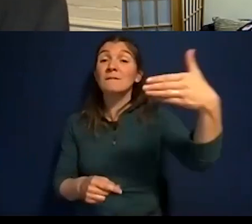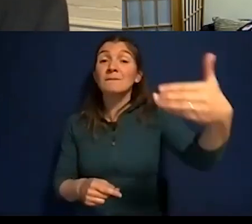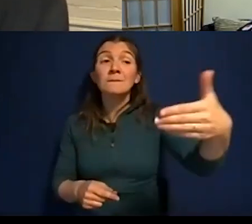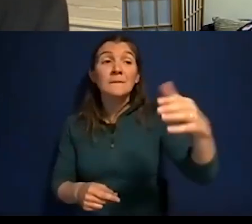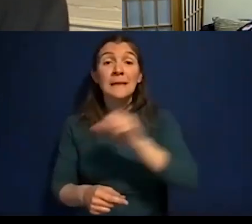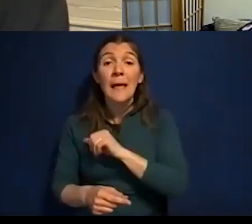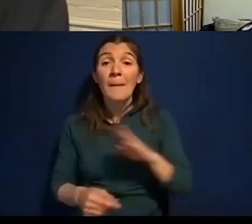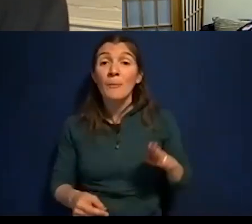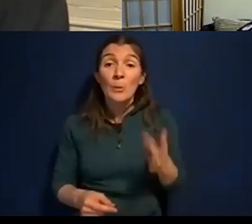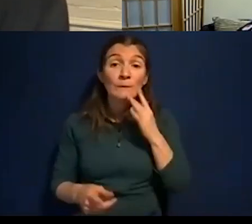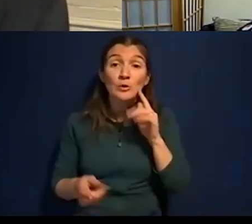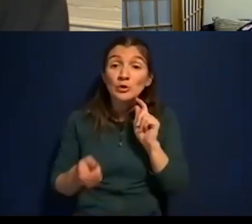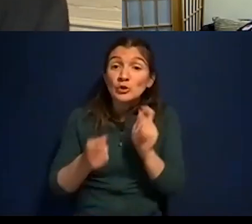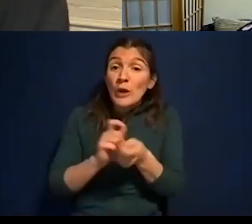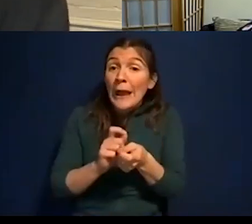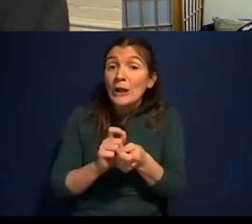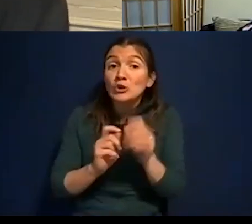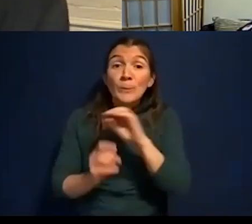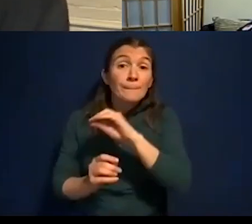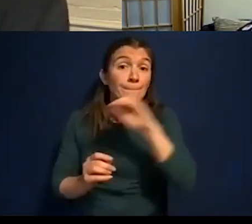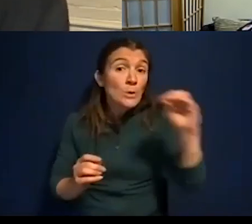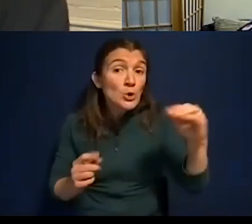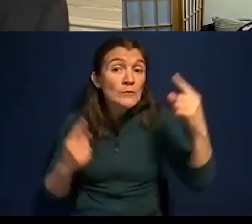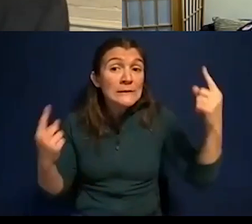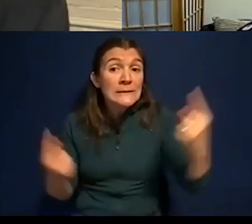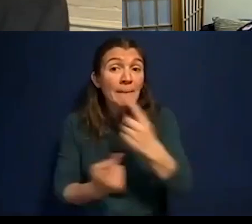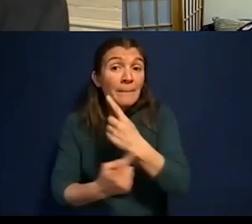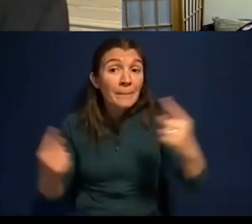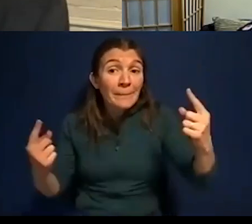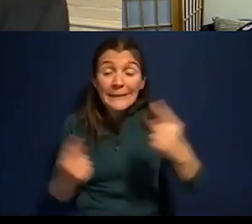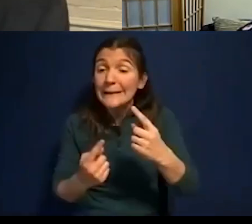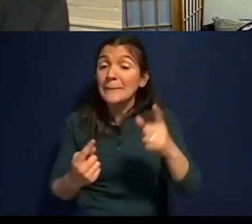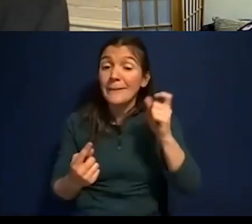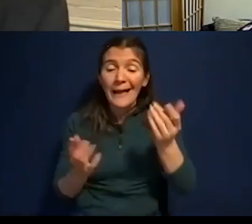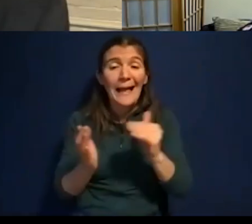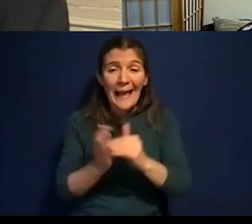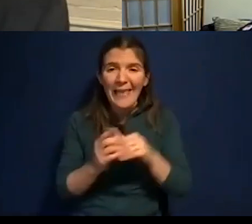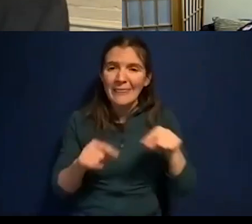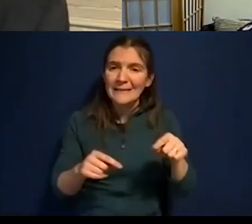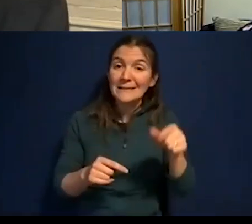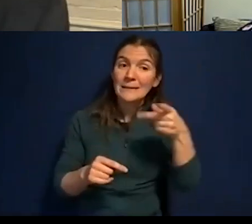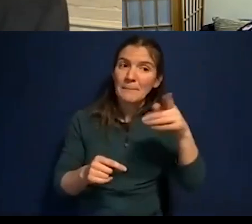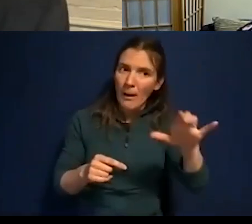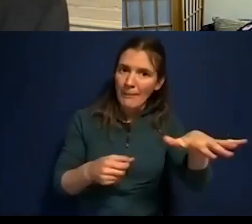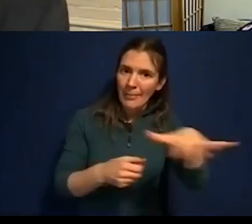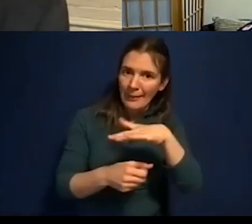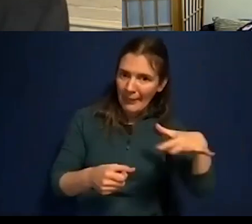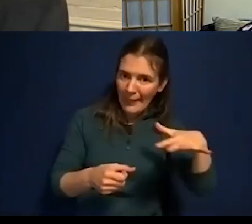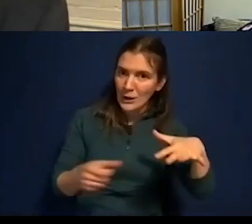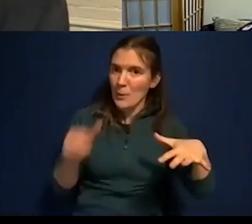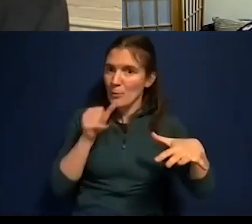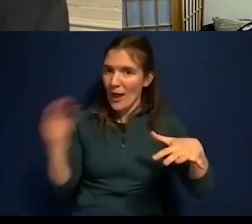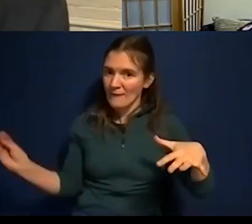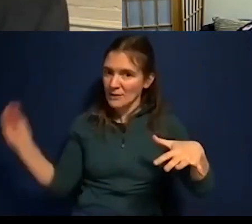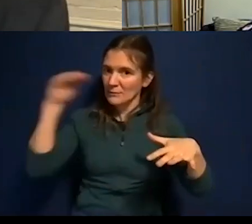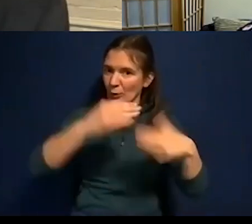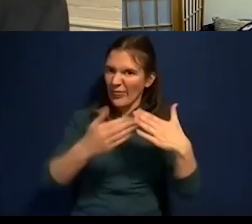make a change to this privately owned thing that's in the public right of way, that's well within their powers to do